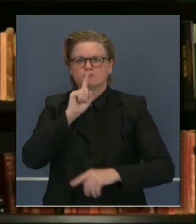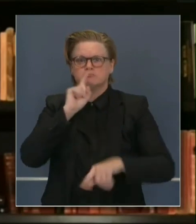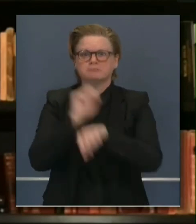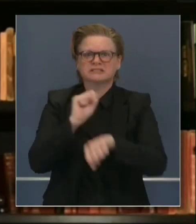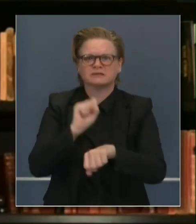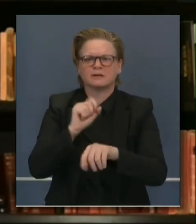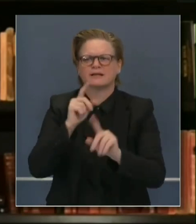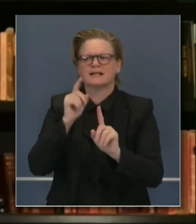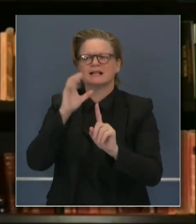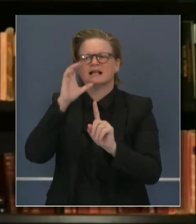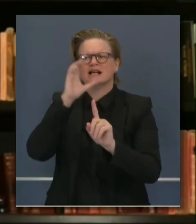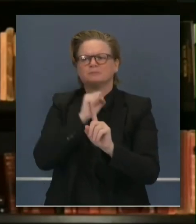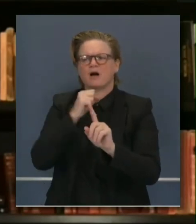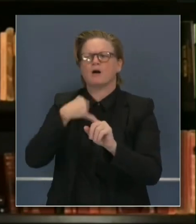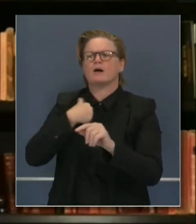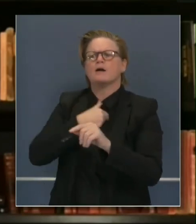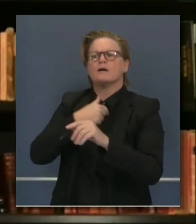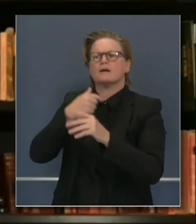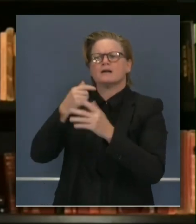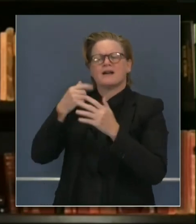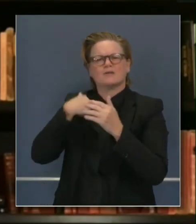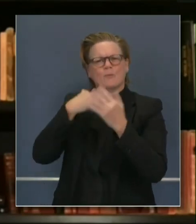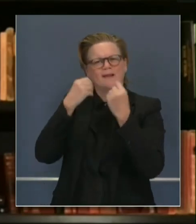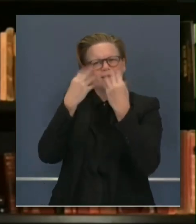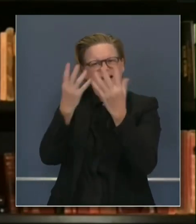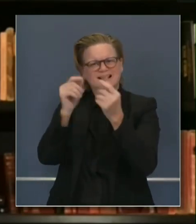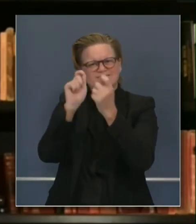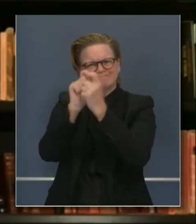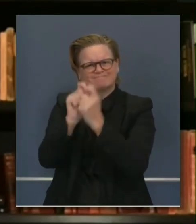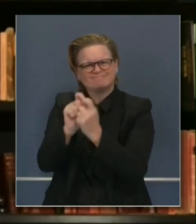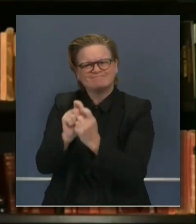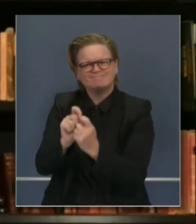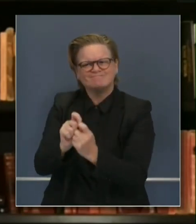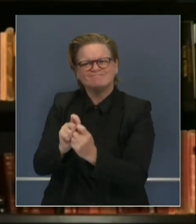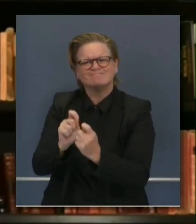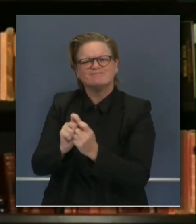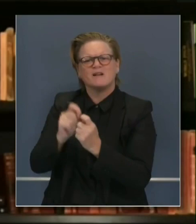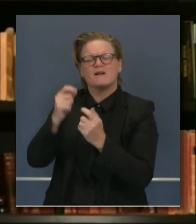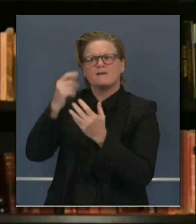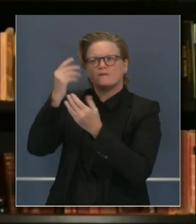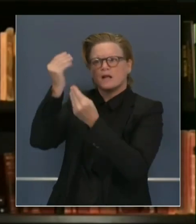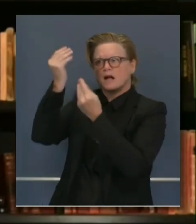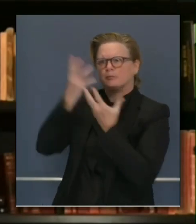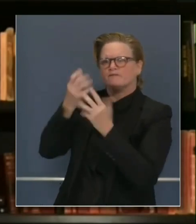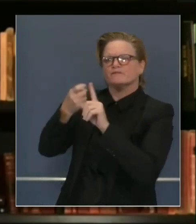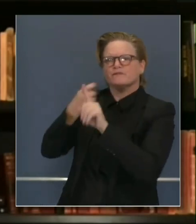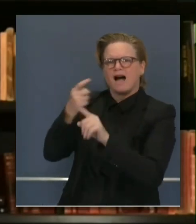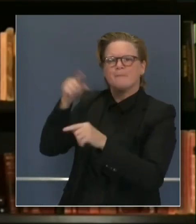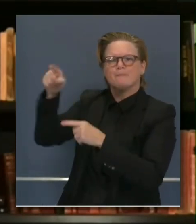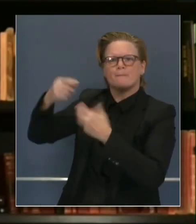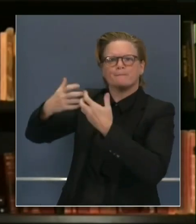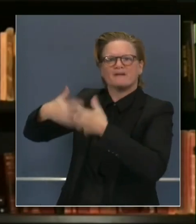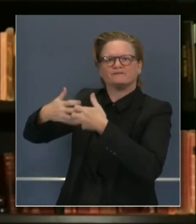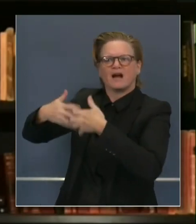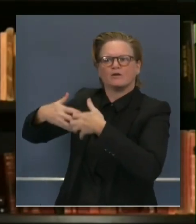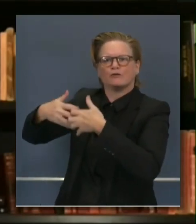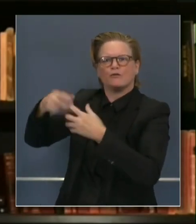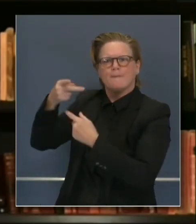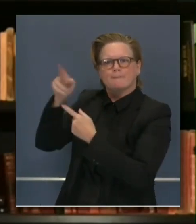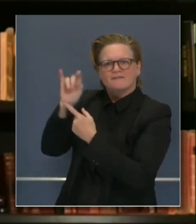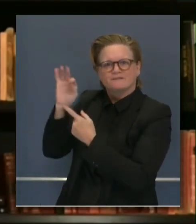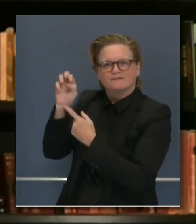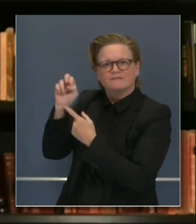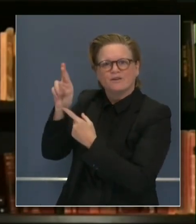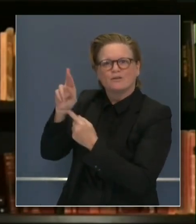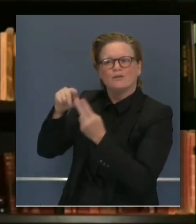you details once we receive that information from the manufacturers through McKesson, through Pfizer,